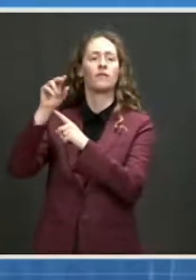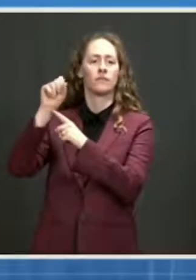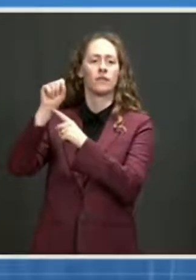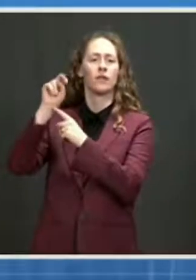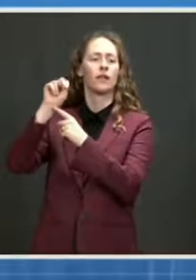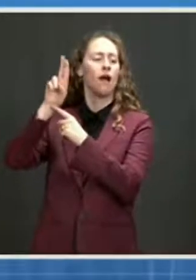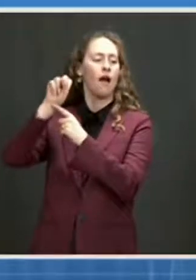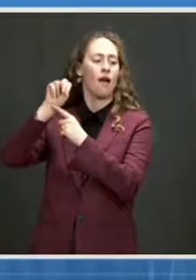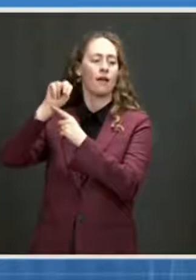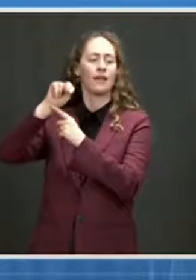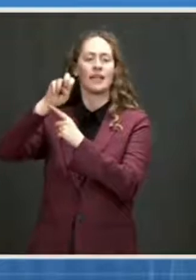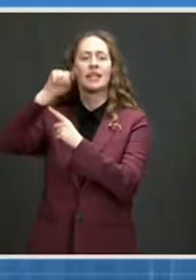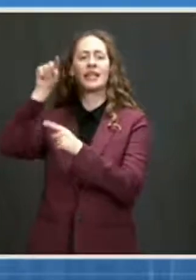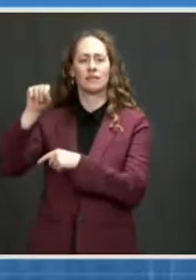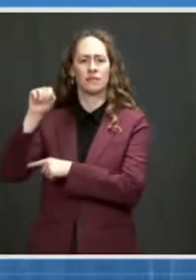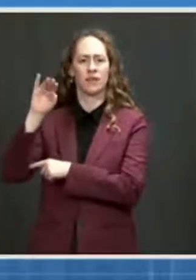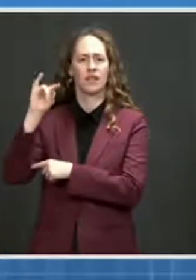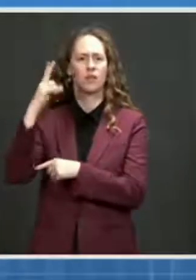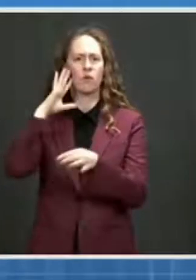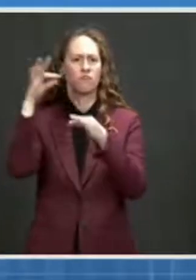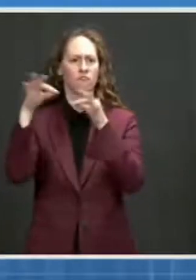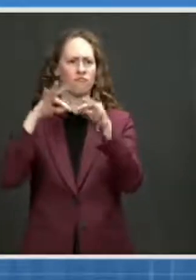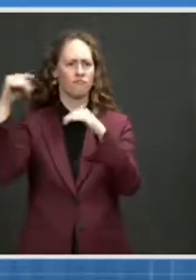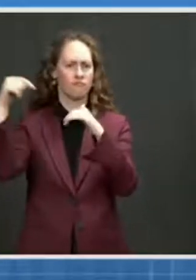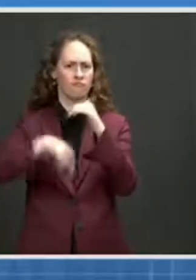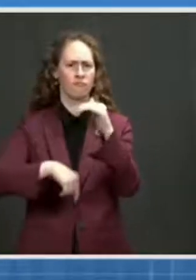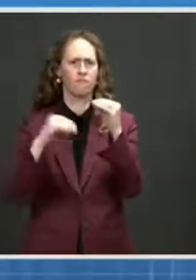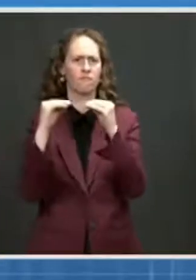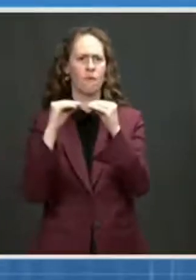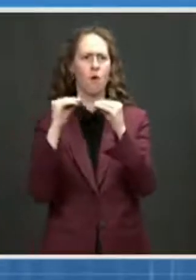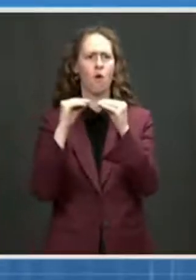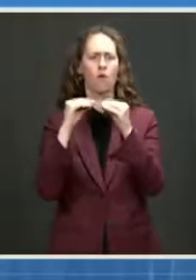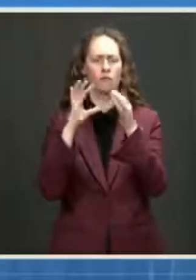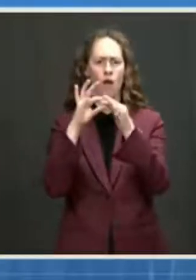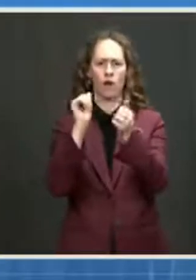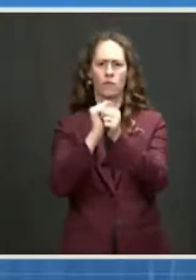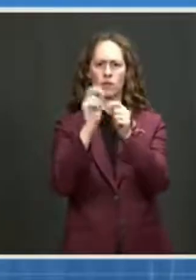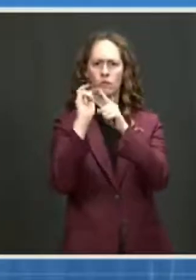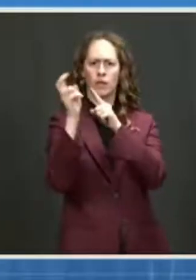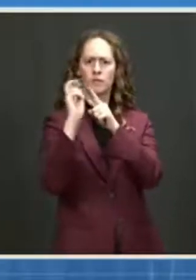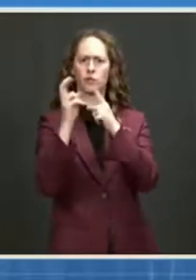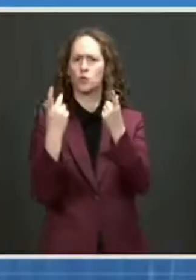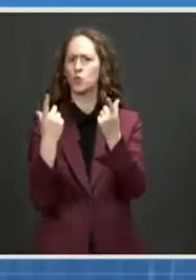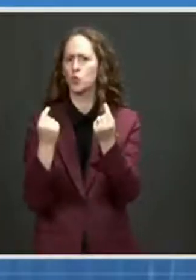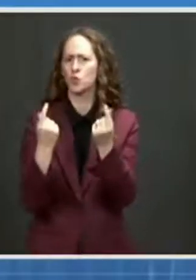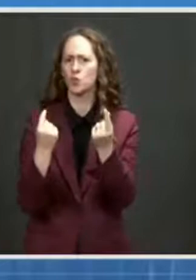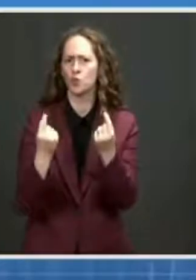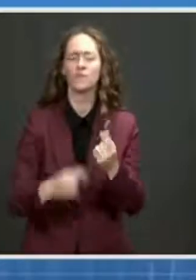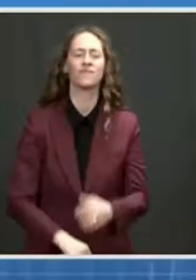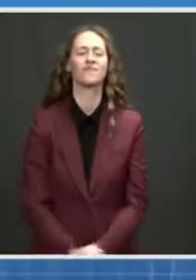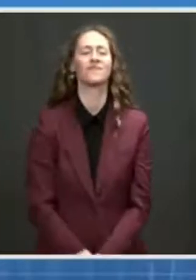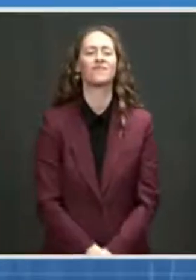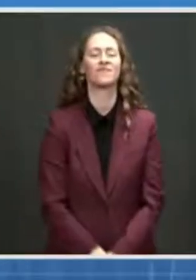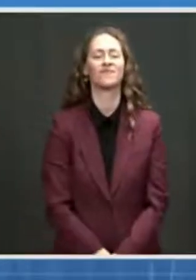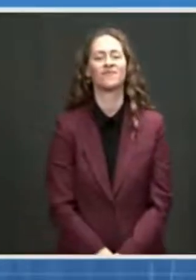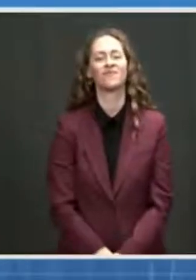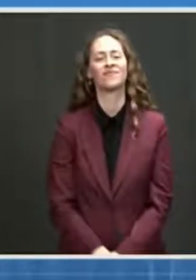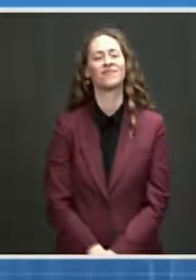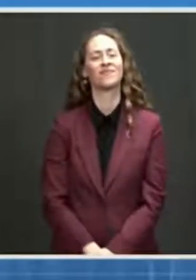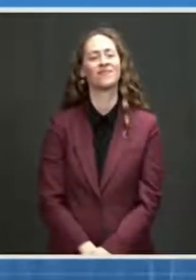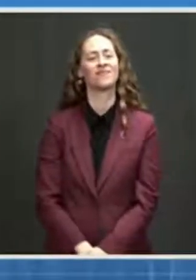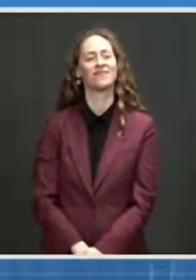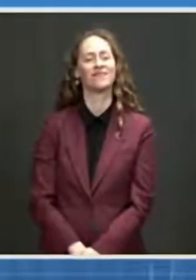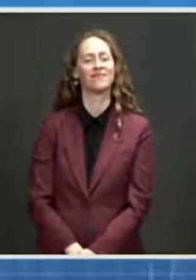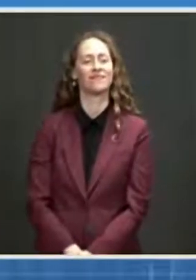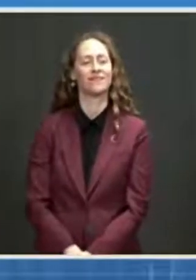available. Now, according to our surveys, many people say they would get a vaccine if they were able to